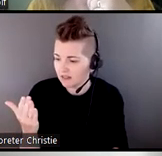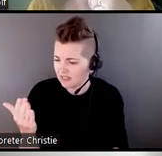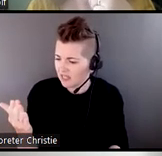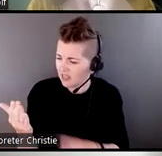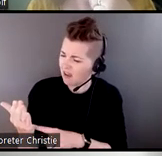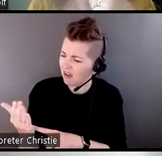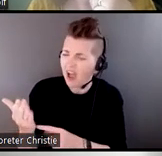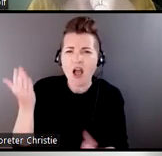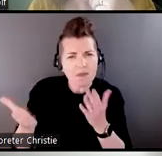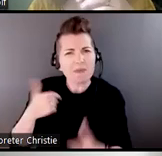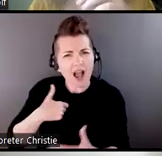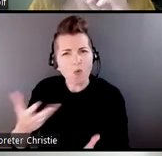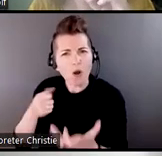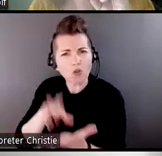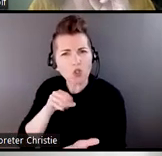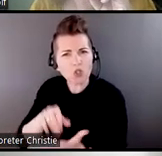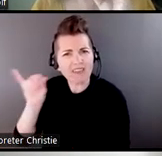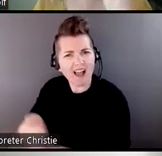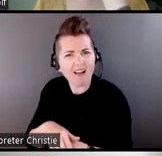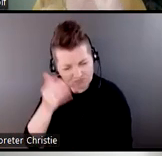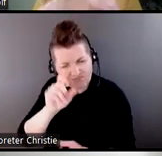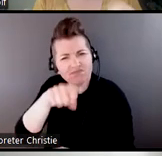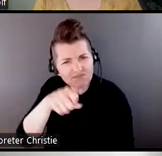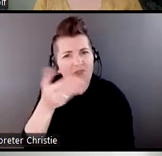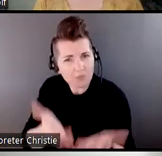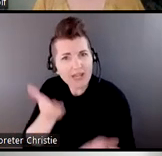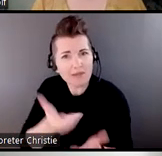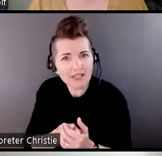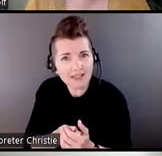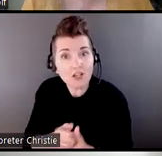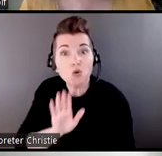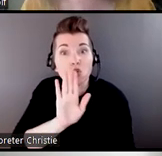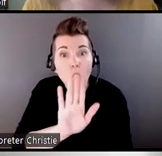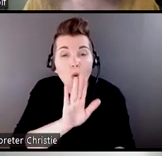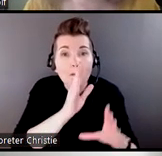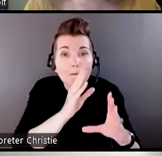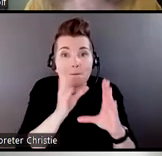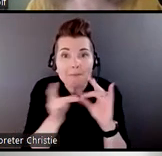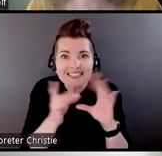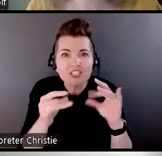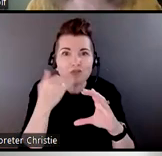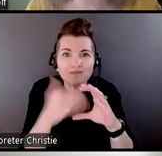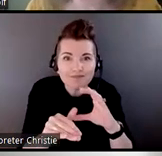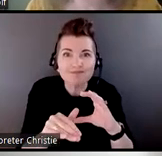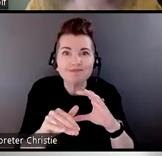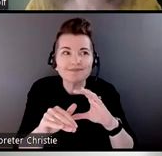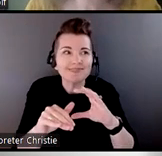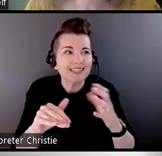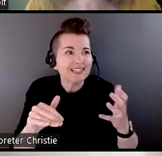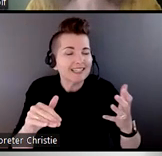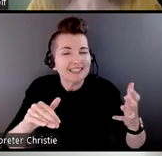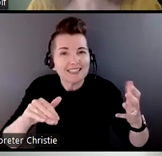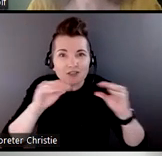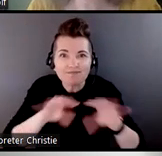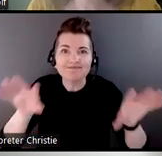about that. It's really important that the messages that go out, especially with what we call a nurture campaign.